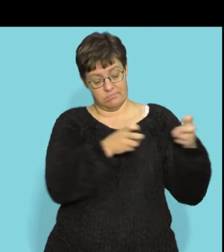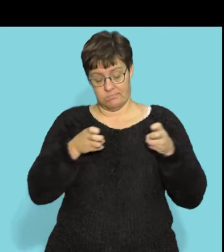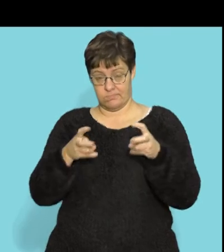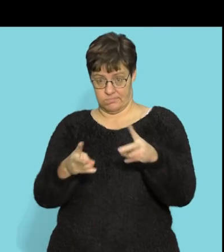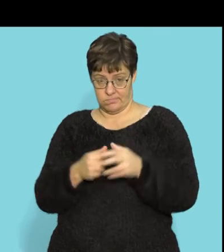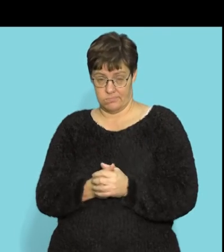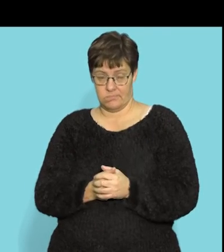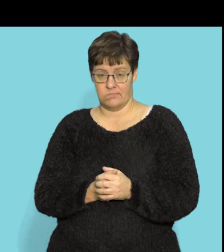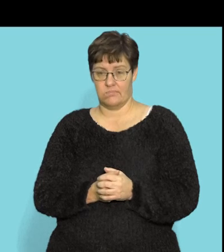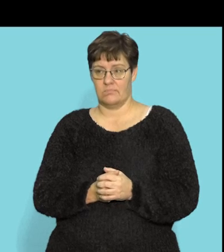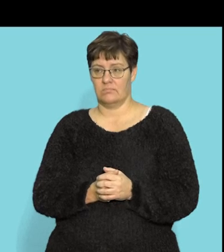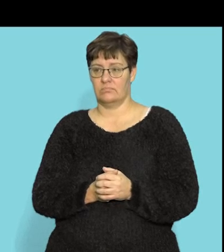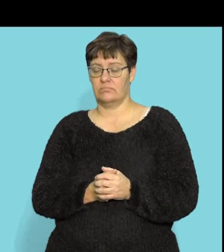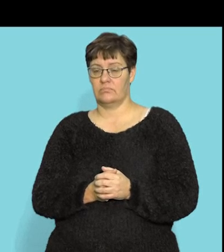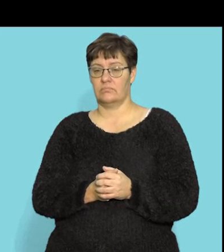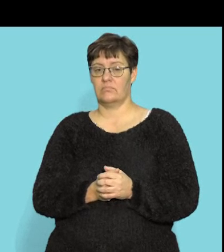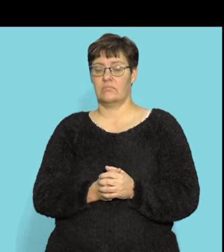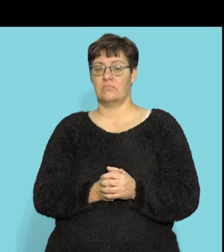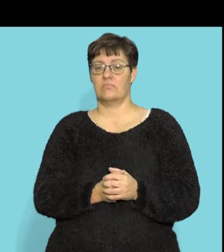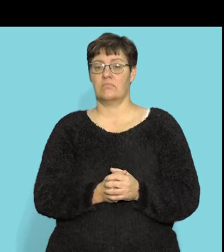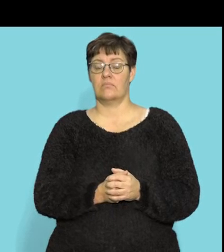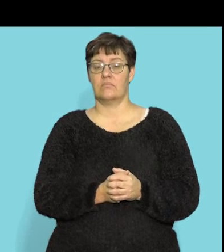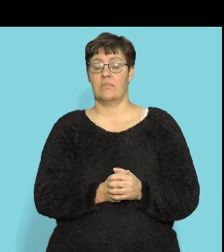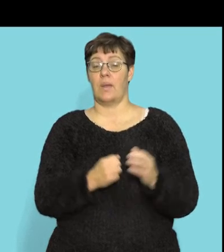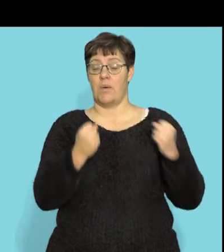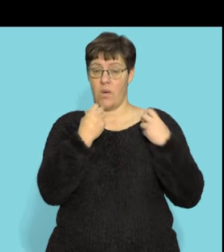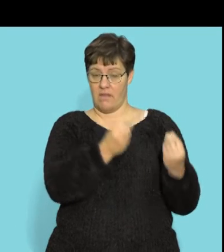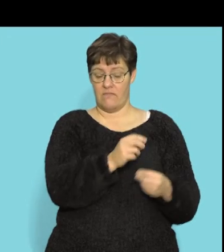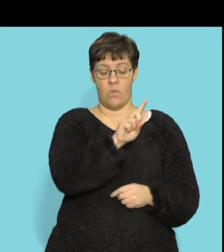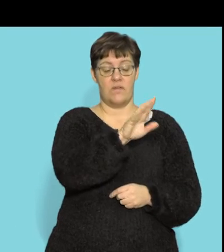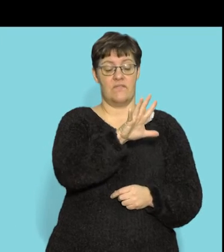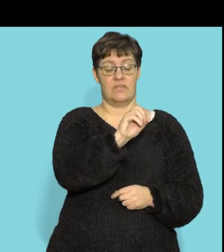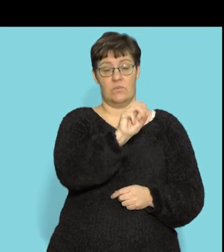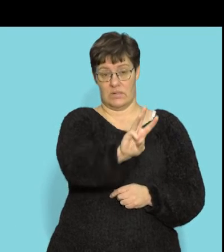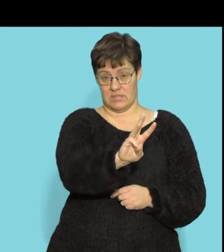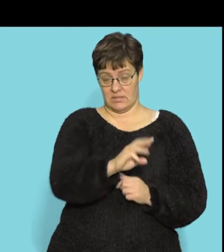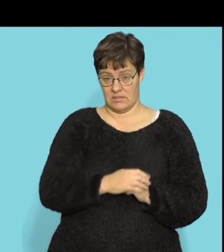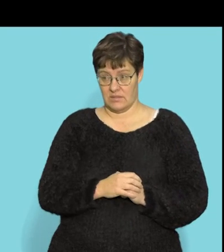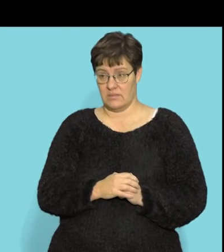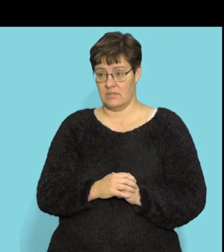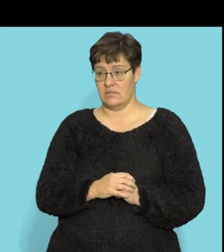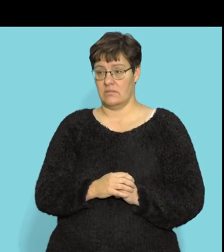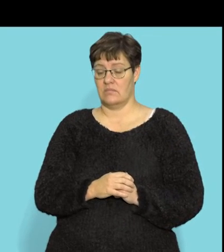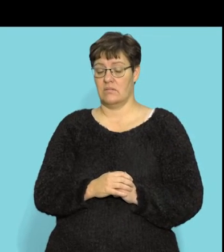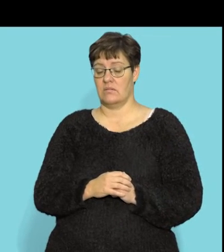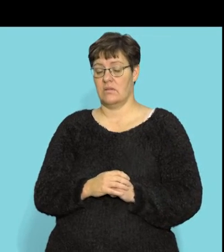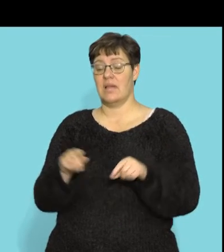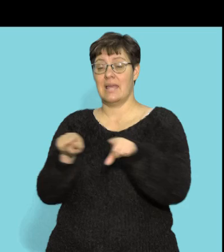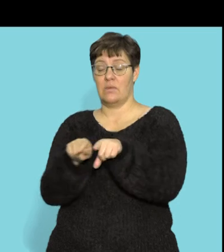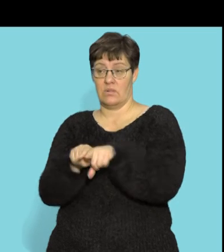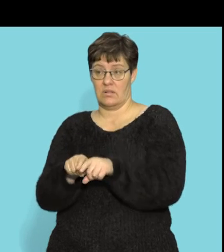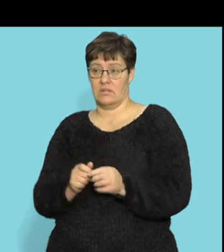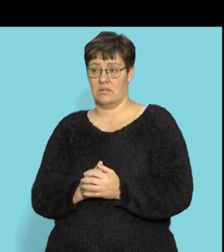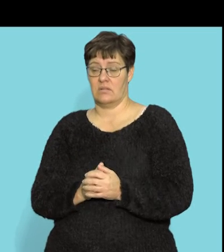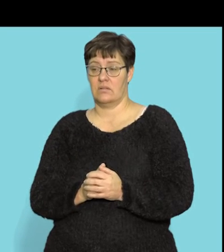data sheet, right? So we've got the power, which is equals to 150 watts, okay? Divided